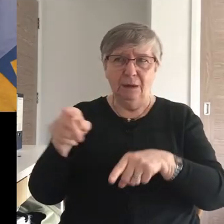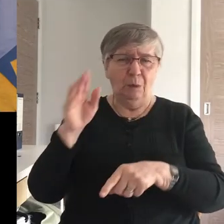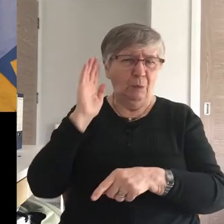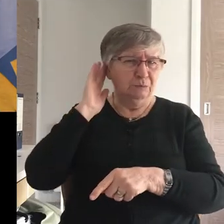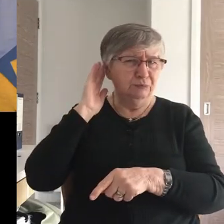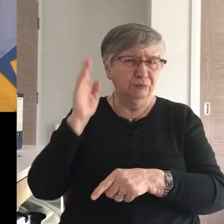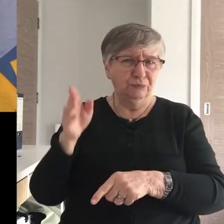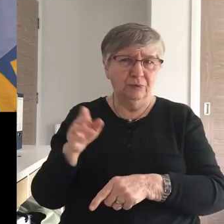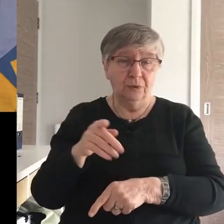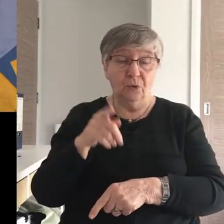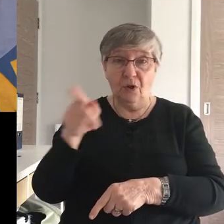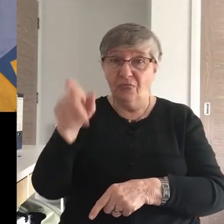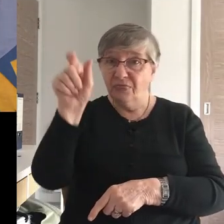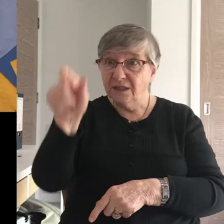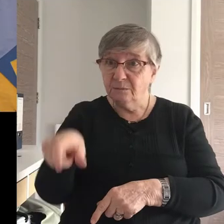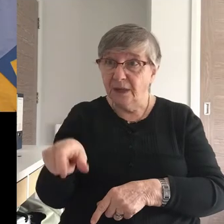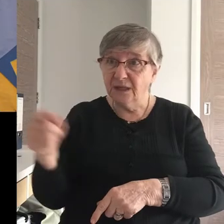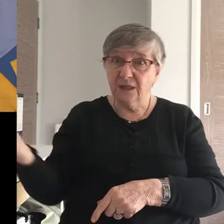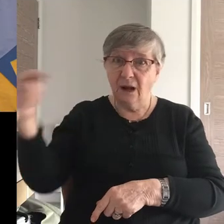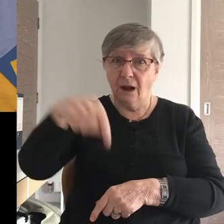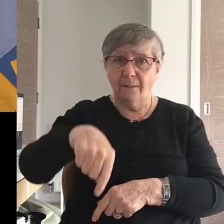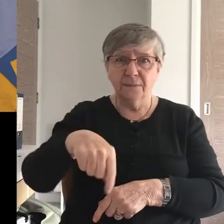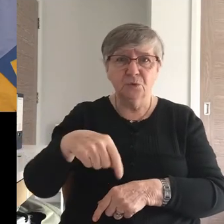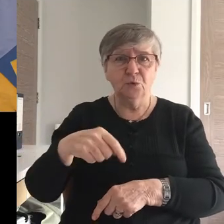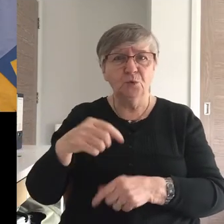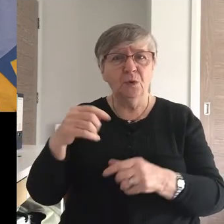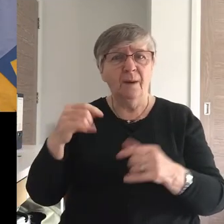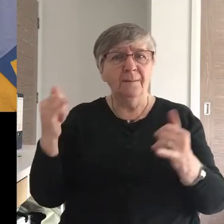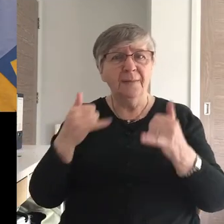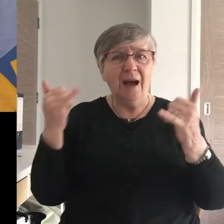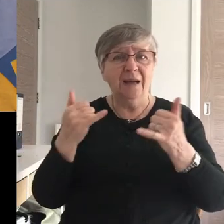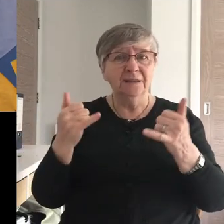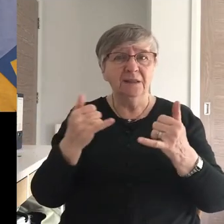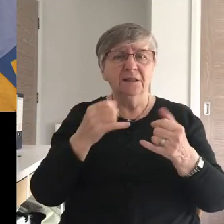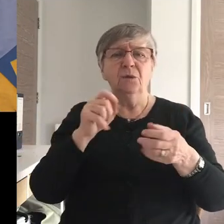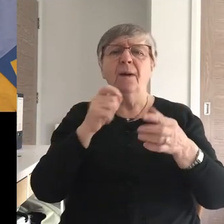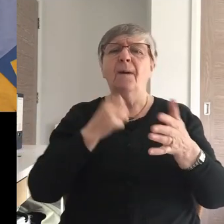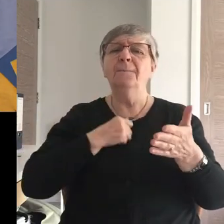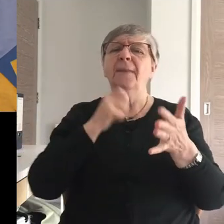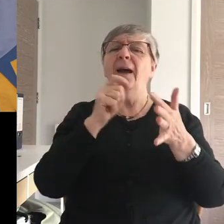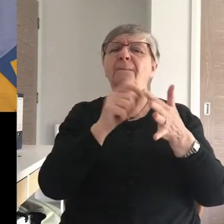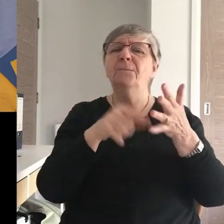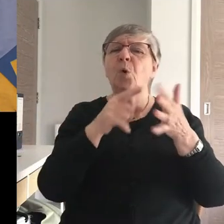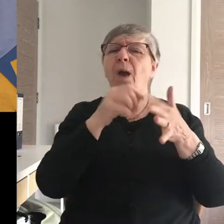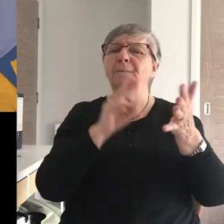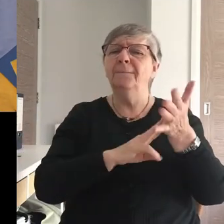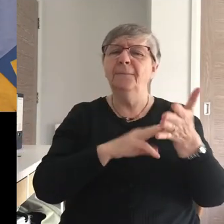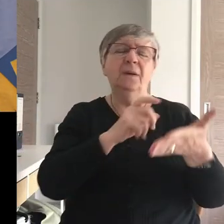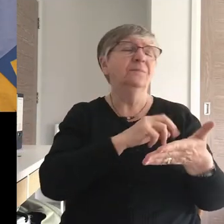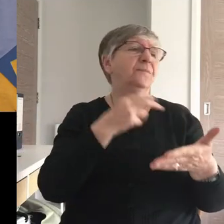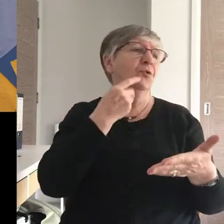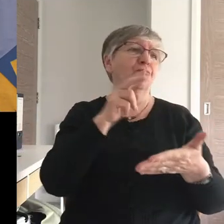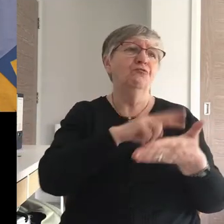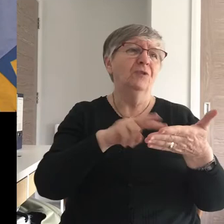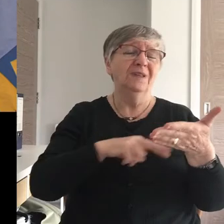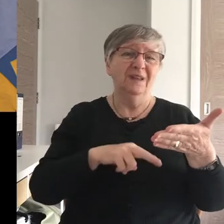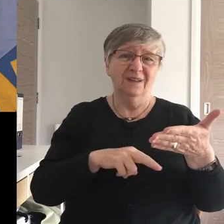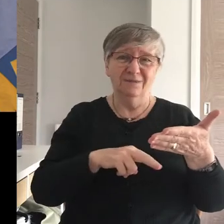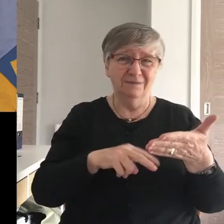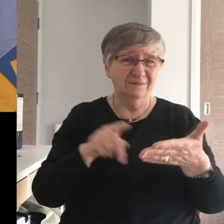This guy who always sort of turns up at these parties and reads out one of his poems, does he not know that his poetry is rubbish, mere